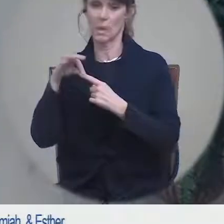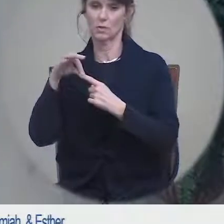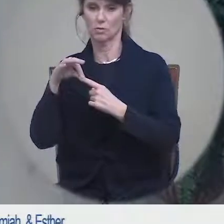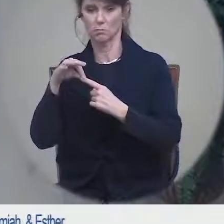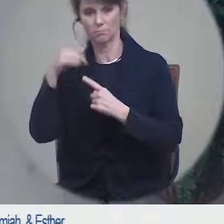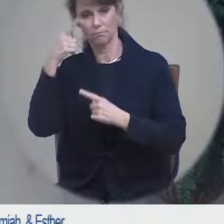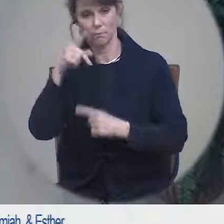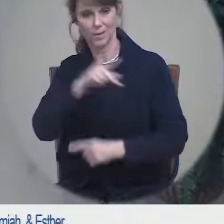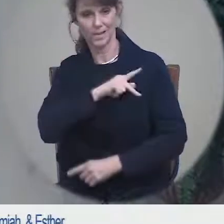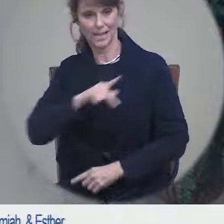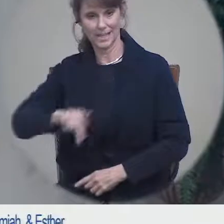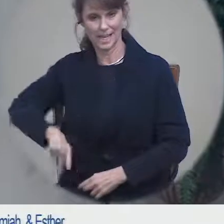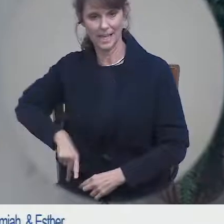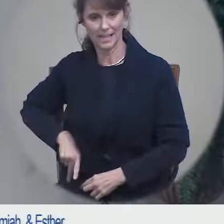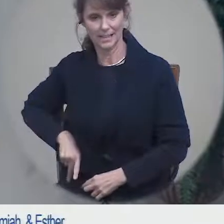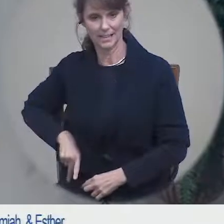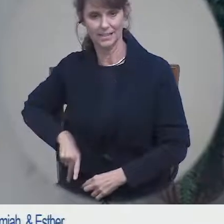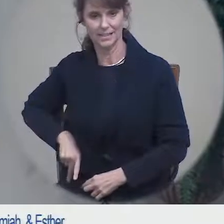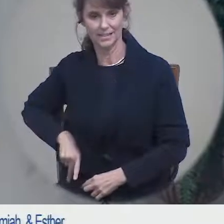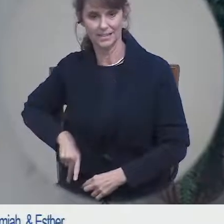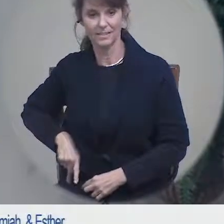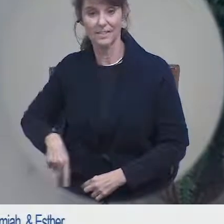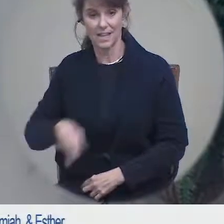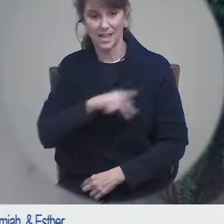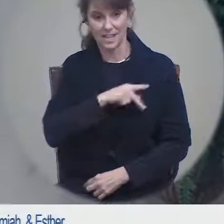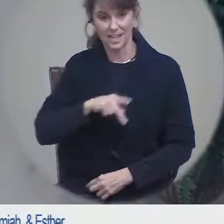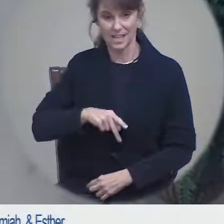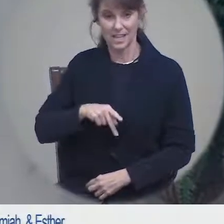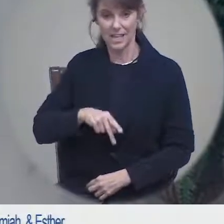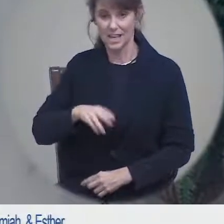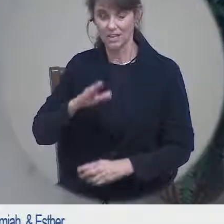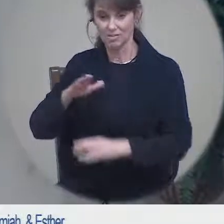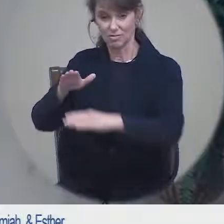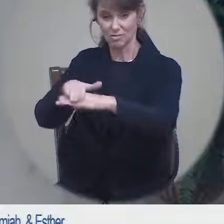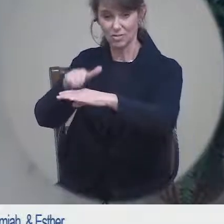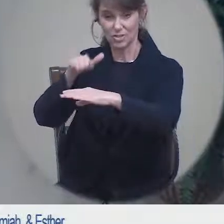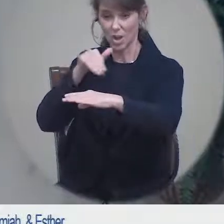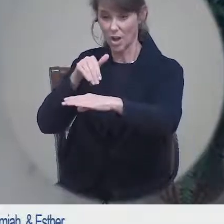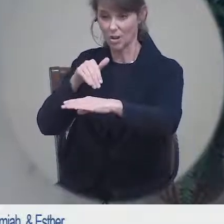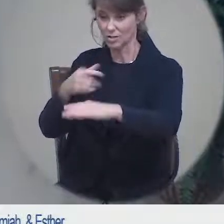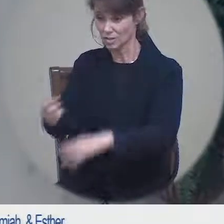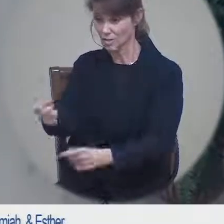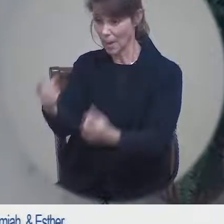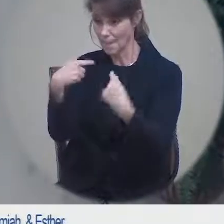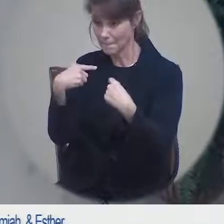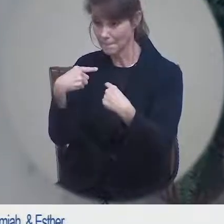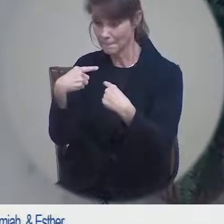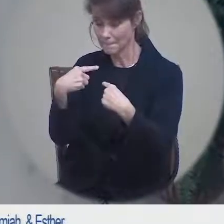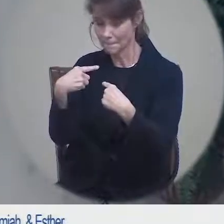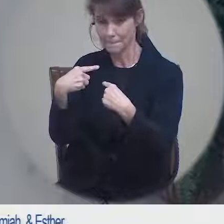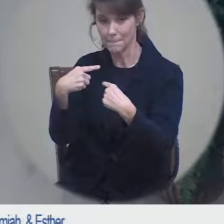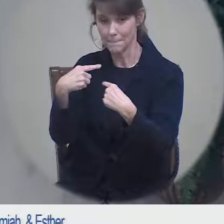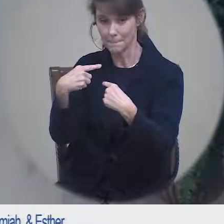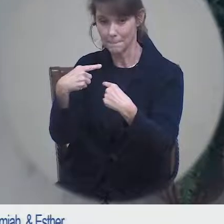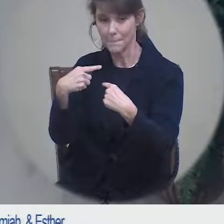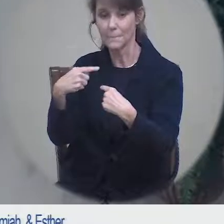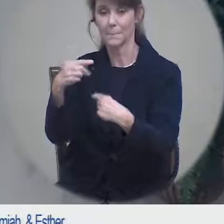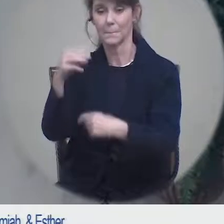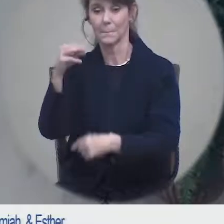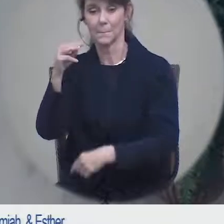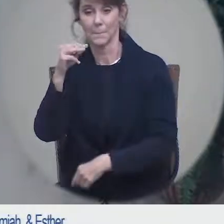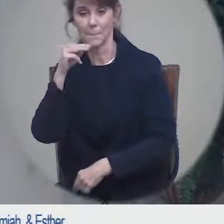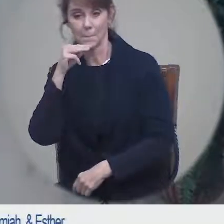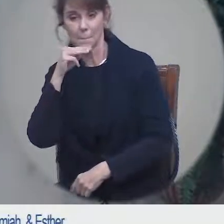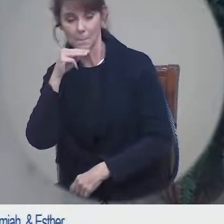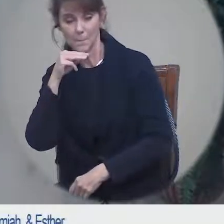grand plans, and just so happens the king calls him into his presence. And here's the question he asks him. He says down in